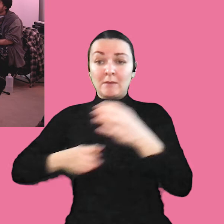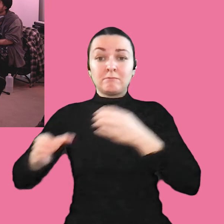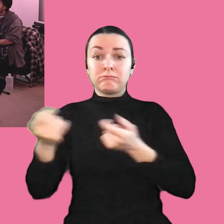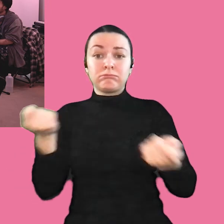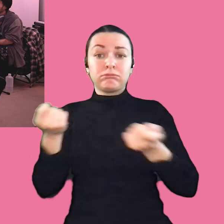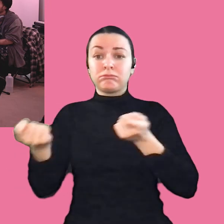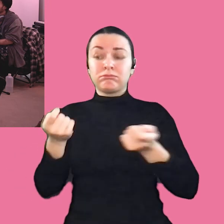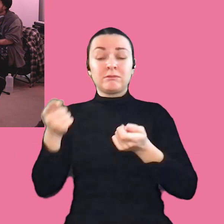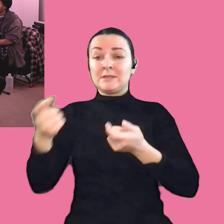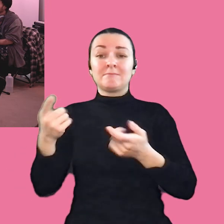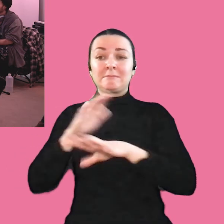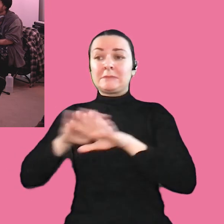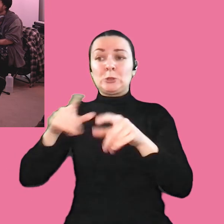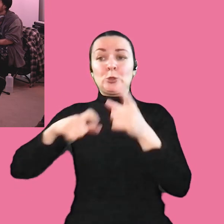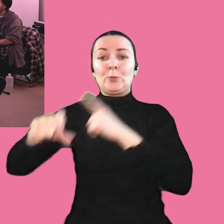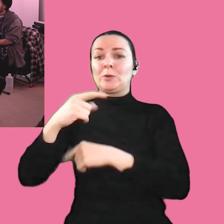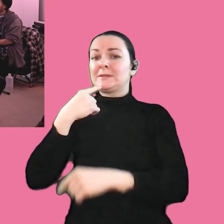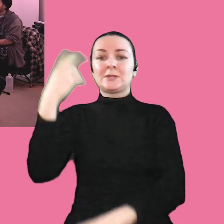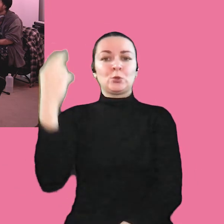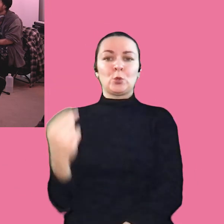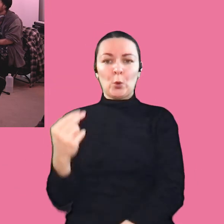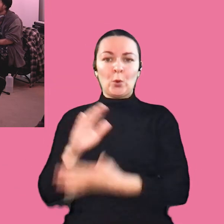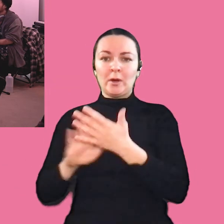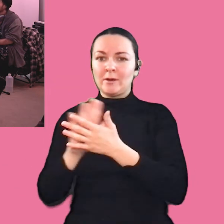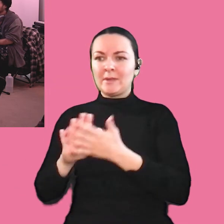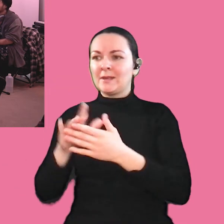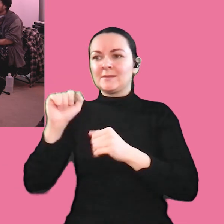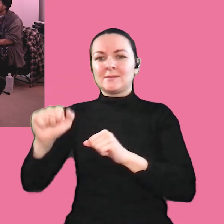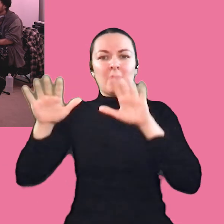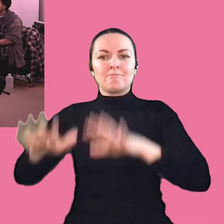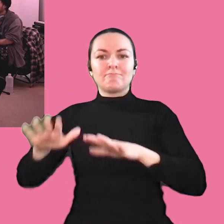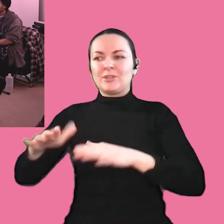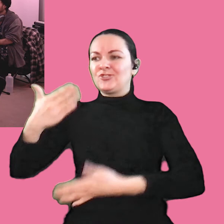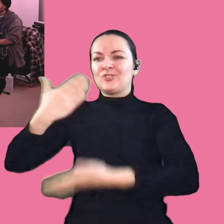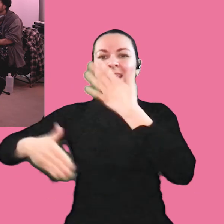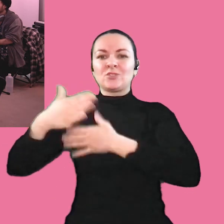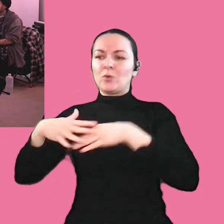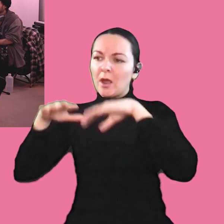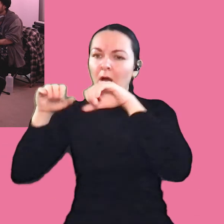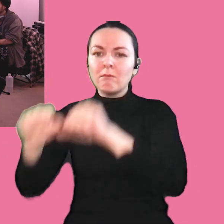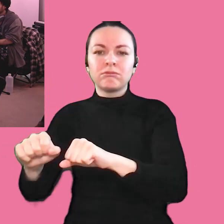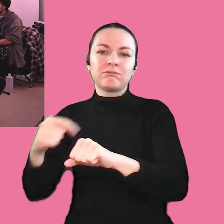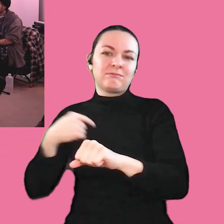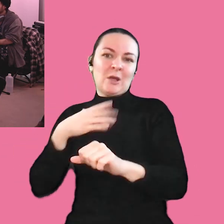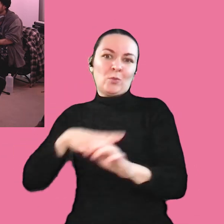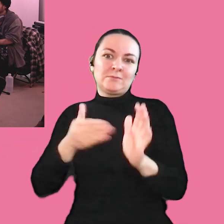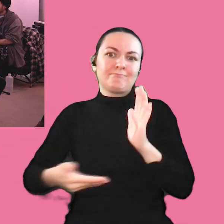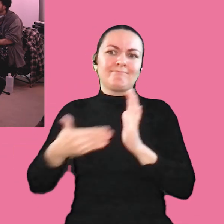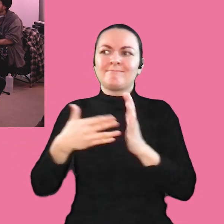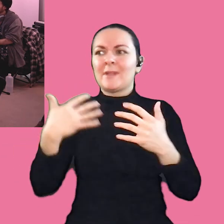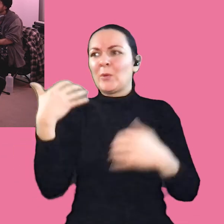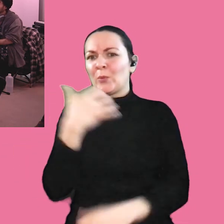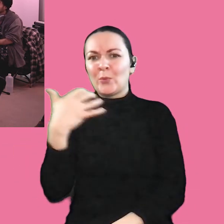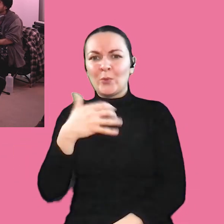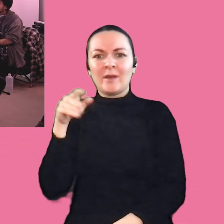the occupation of Govan Hill Baths is still the longest occupation of a building by the public in British history. And I just wanted to say, just as a jump in, I